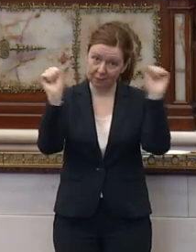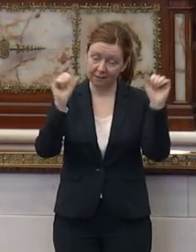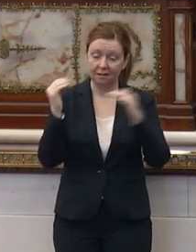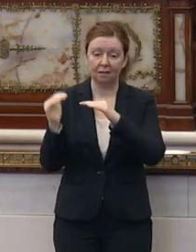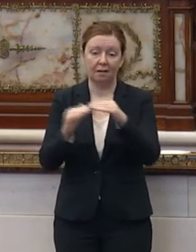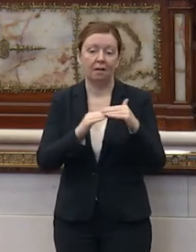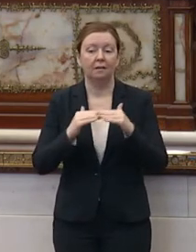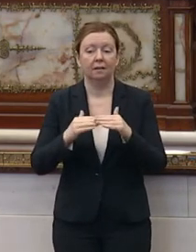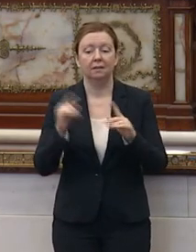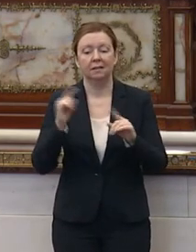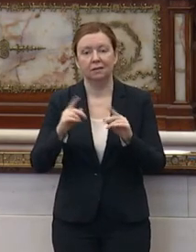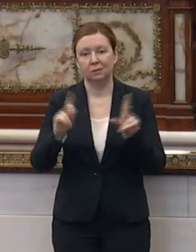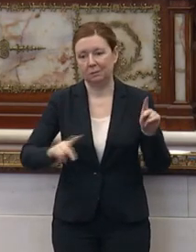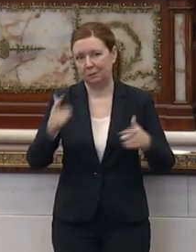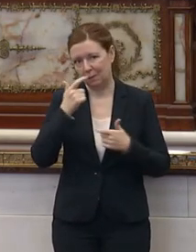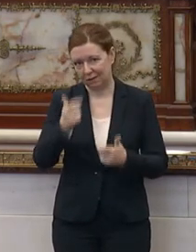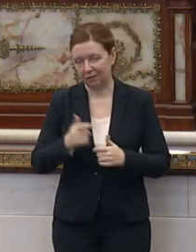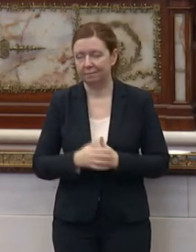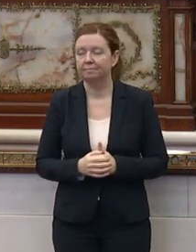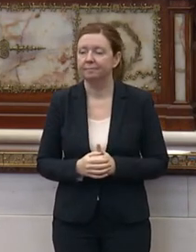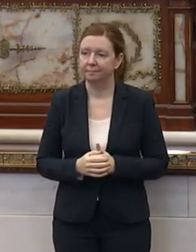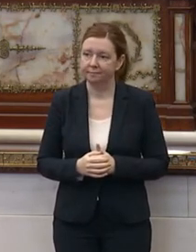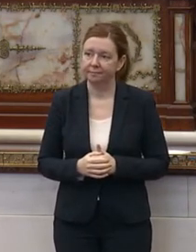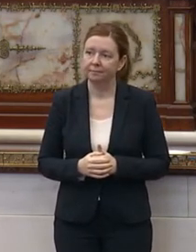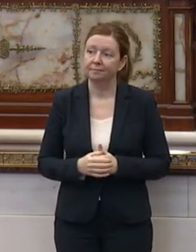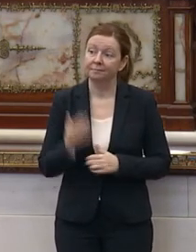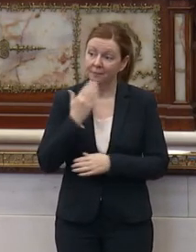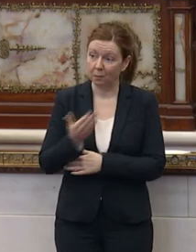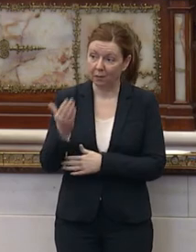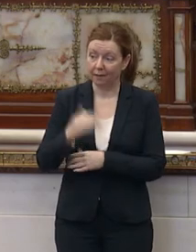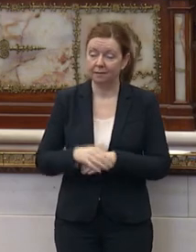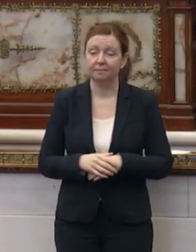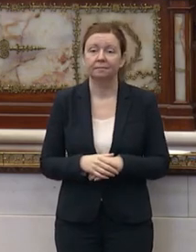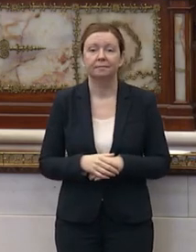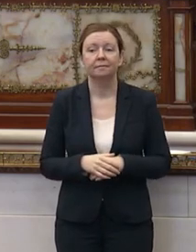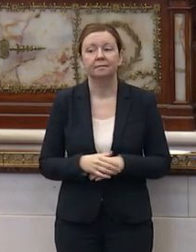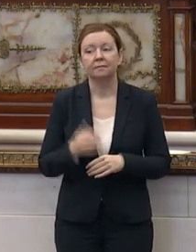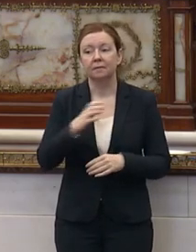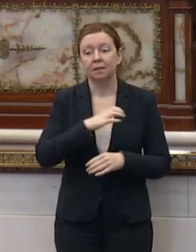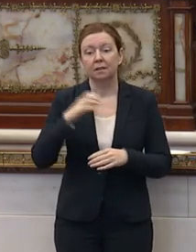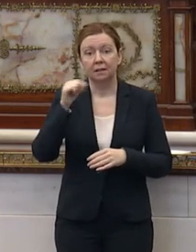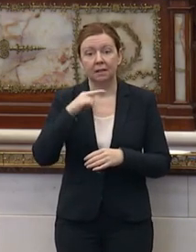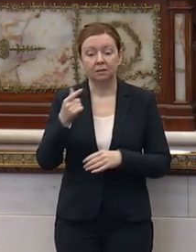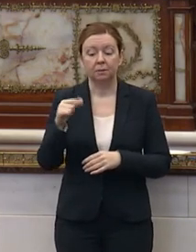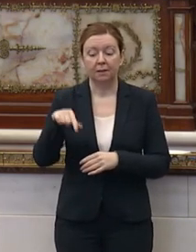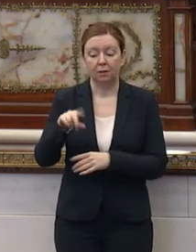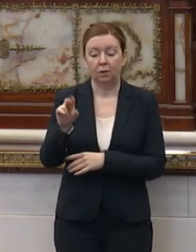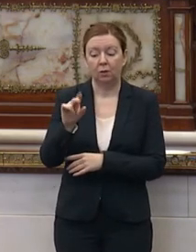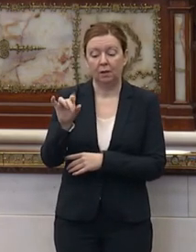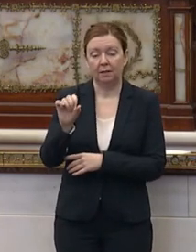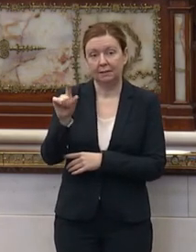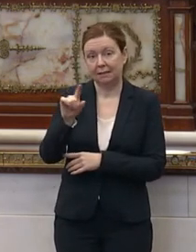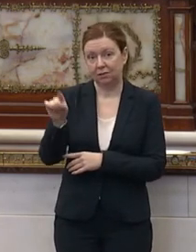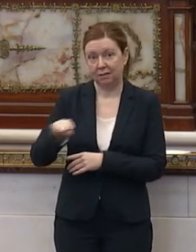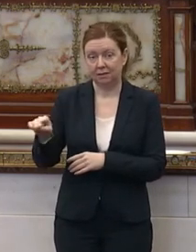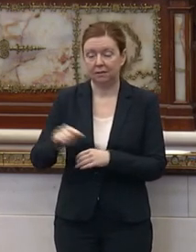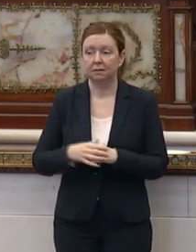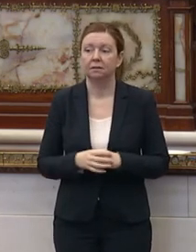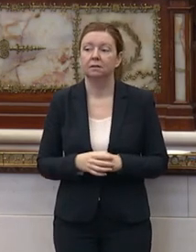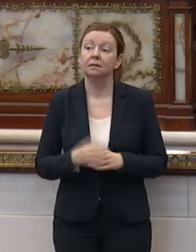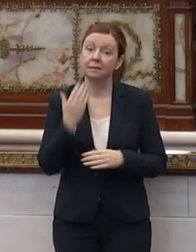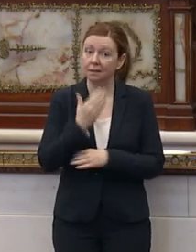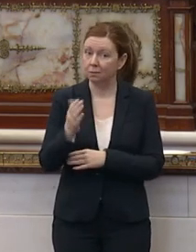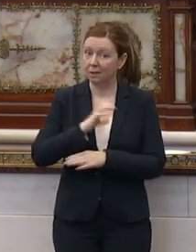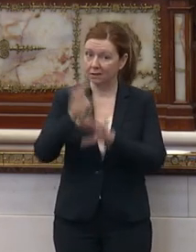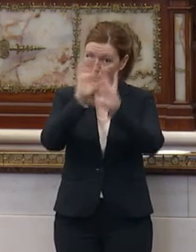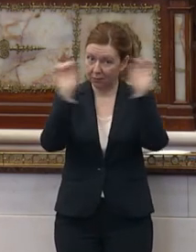and colleagues and to the viewing public. Good morning. Councilwoman Quinones Sanchez. Good